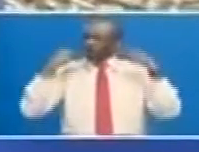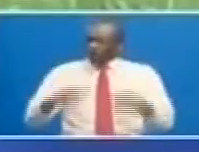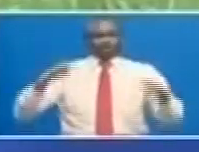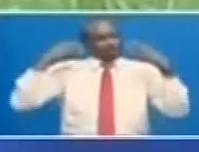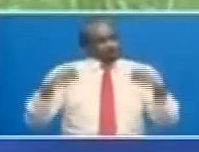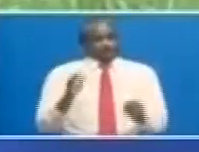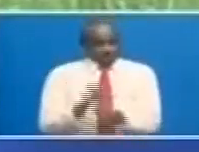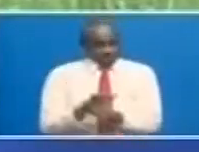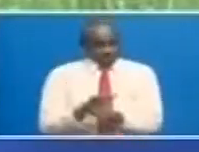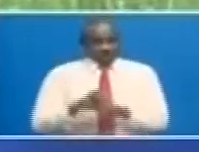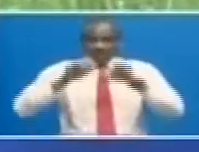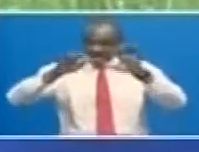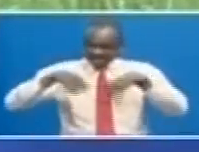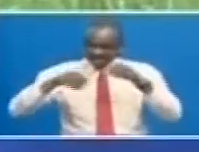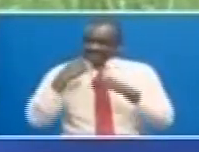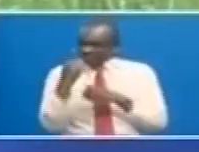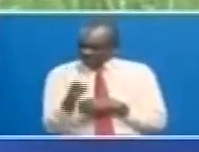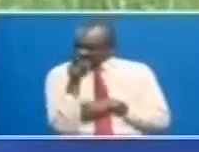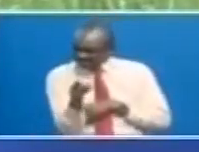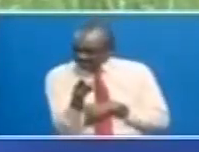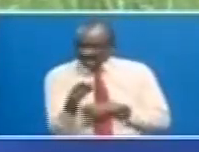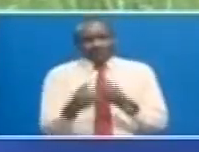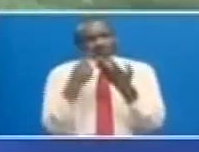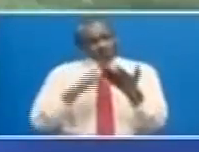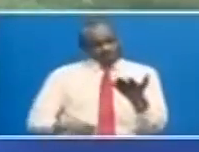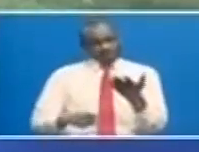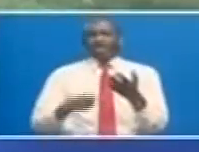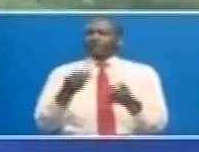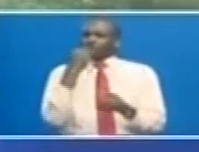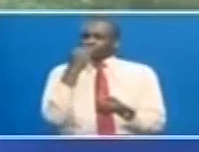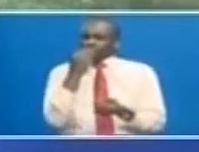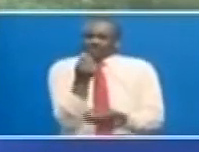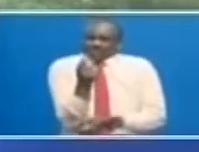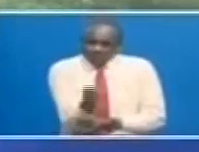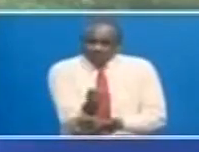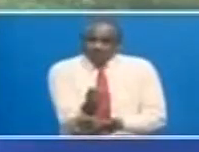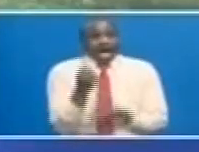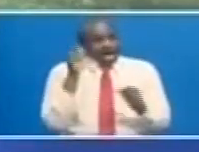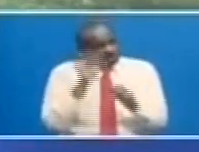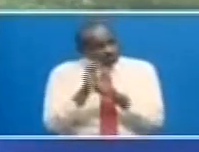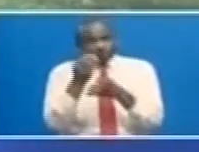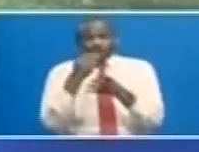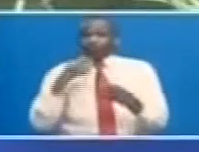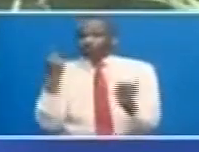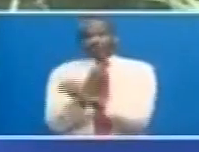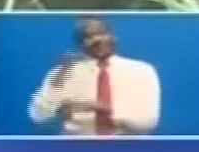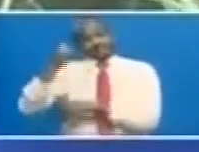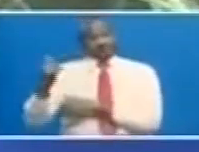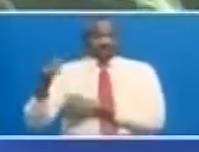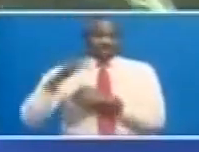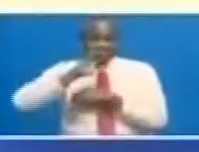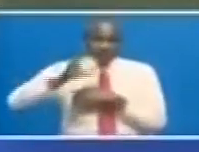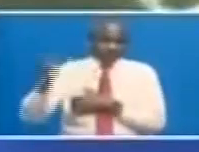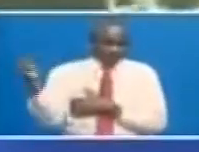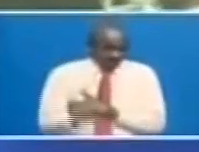losses. Agriculturalists say such a move has led to a looming food shortage, with a lot of food coming in from other counties. The